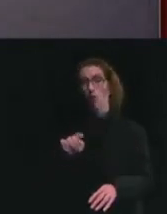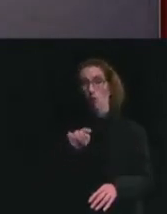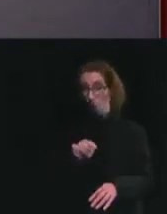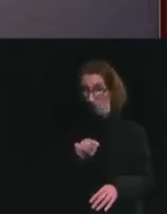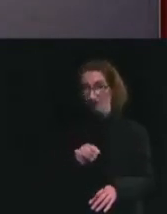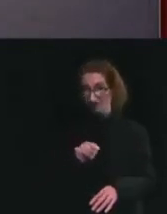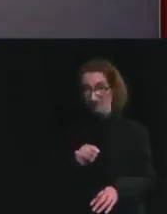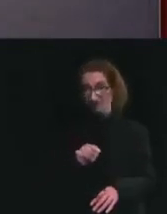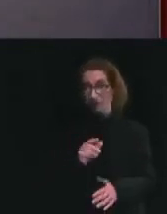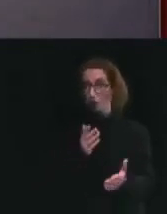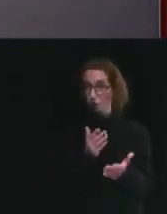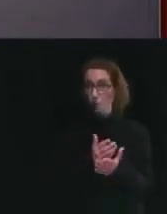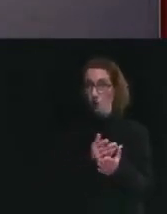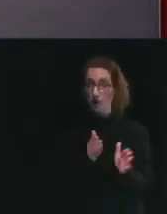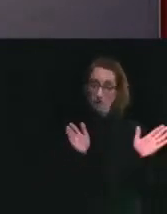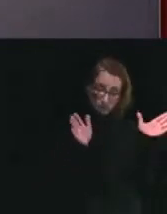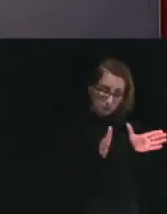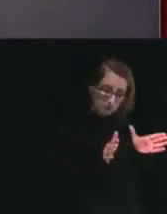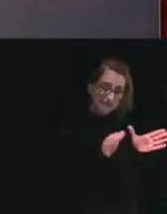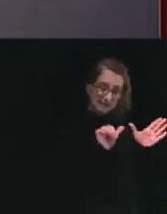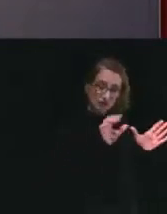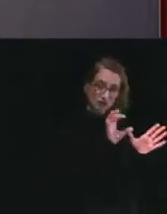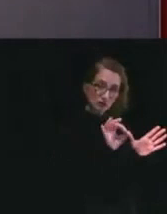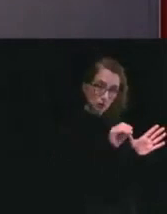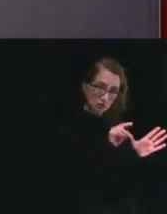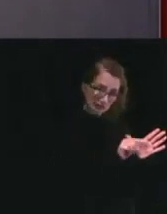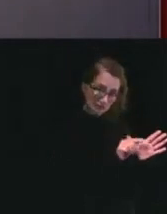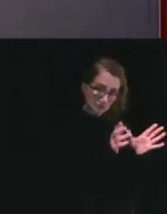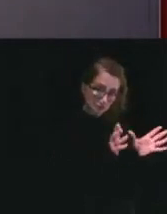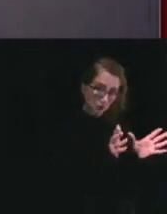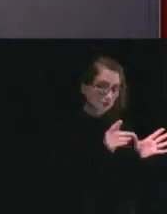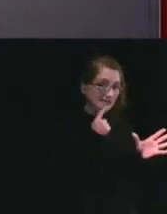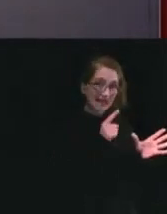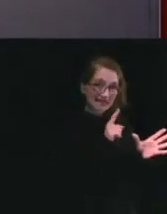other reserves, about 116,000 euros.